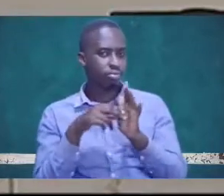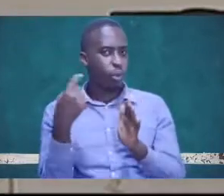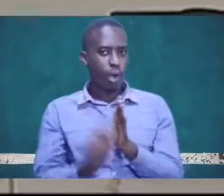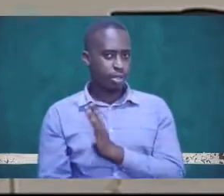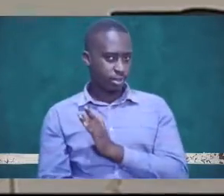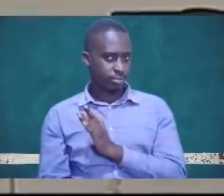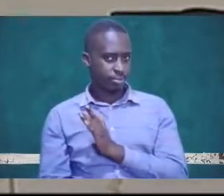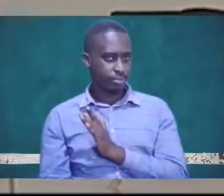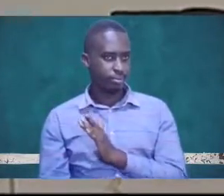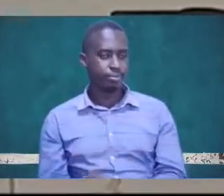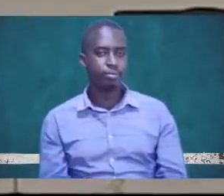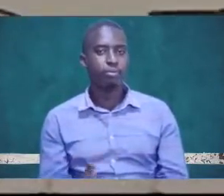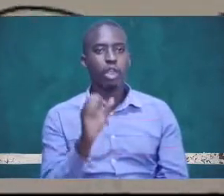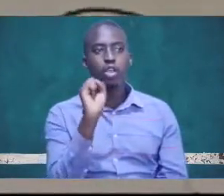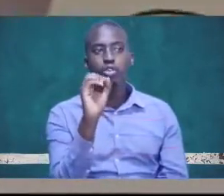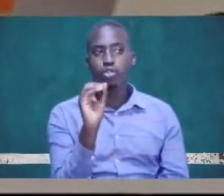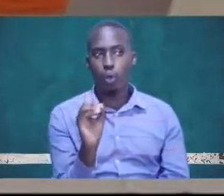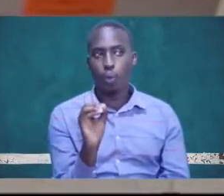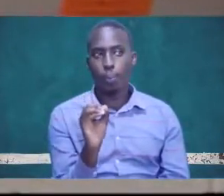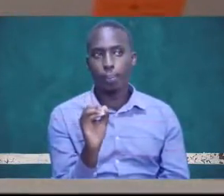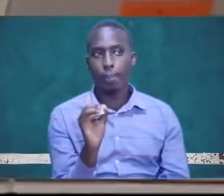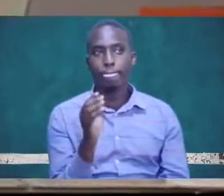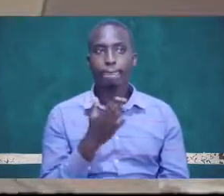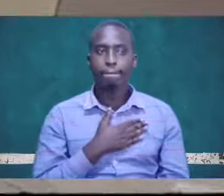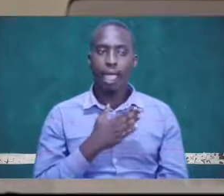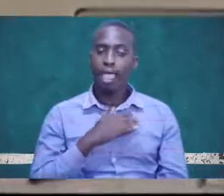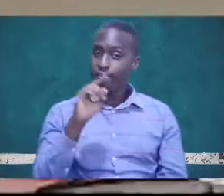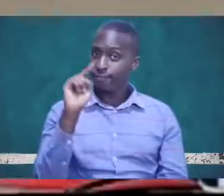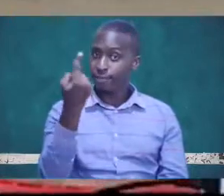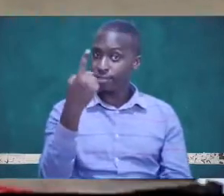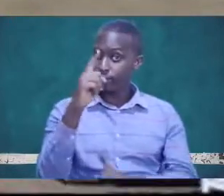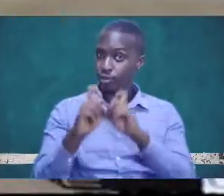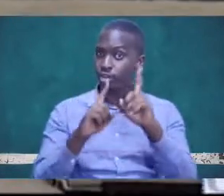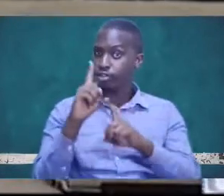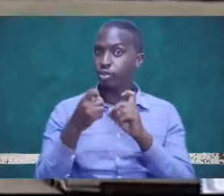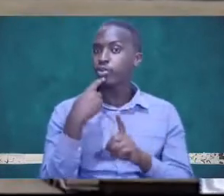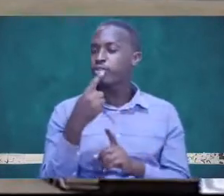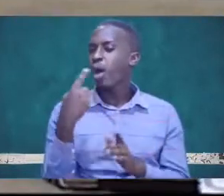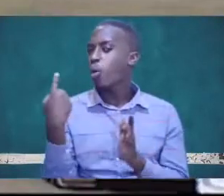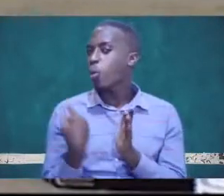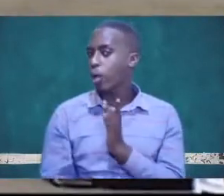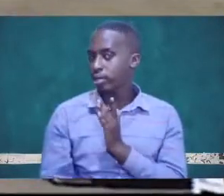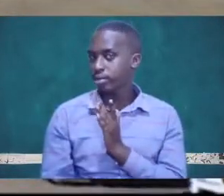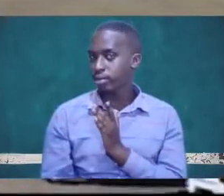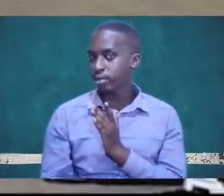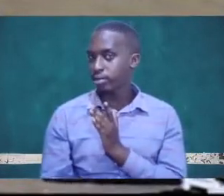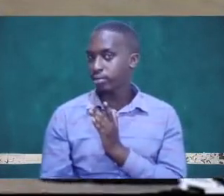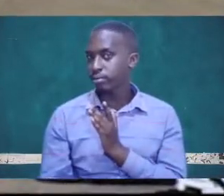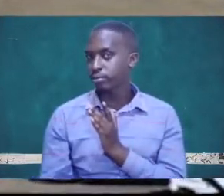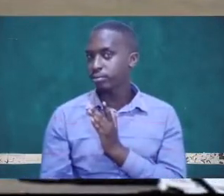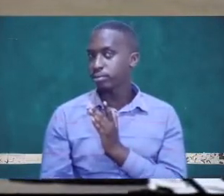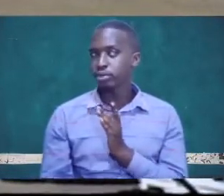Okay? So, my first question here is, what